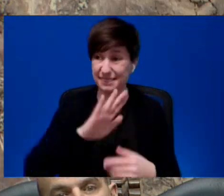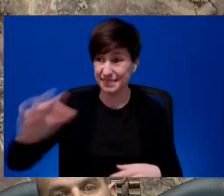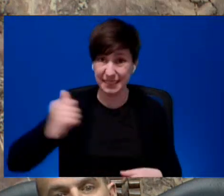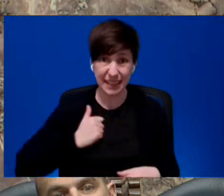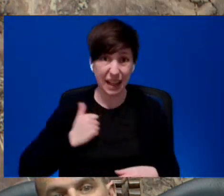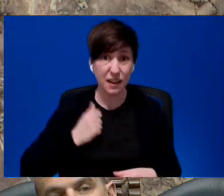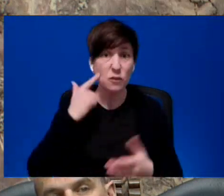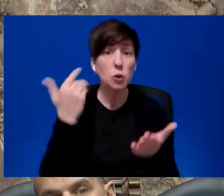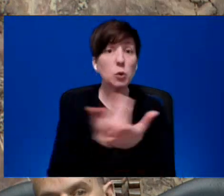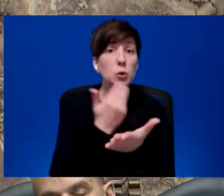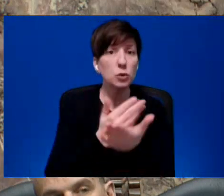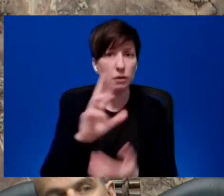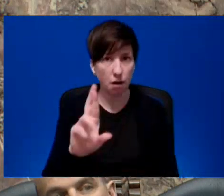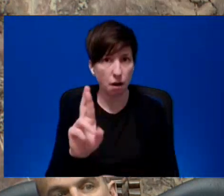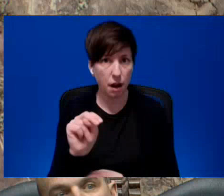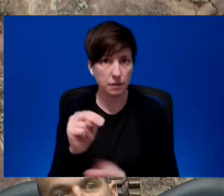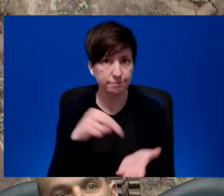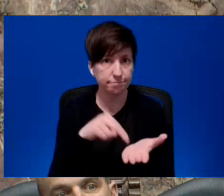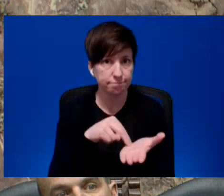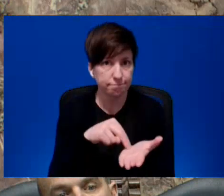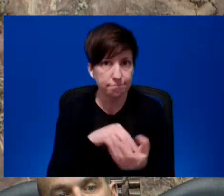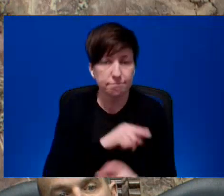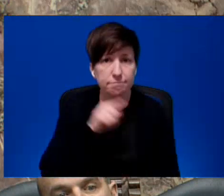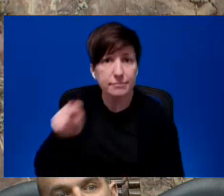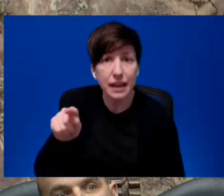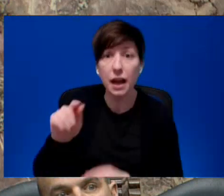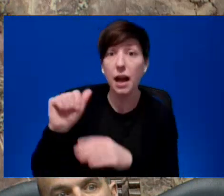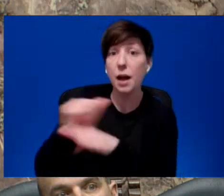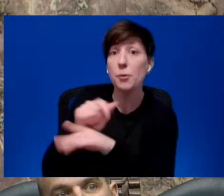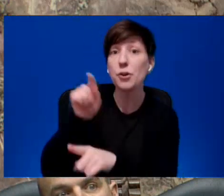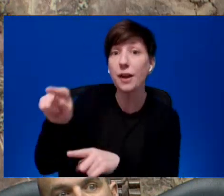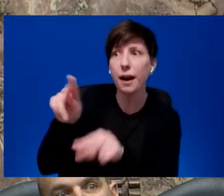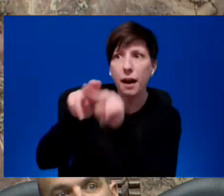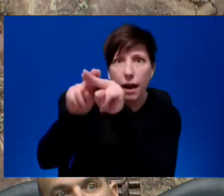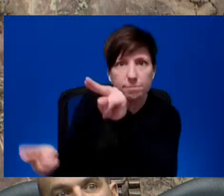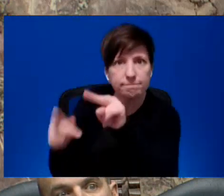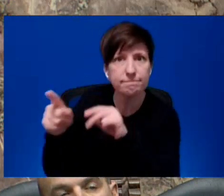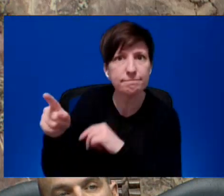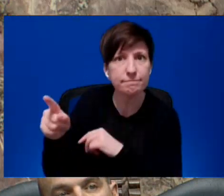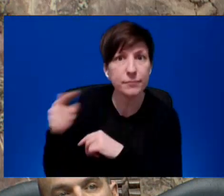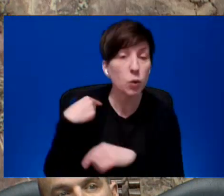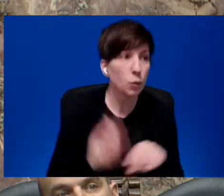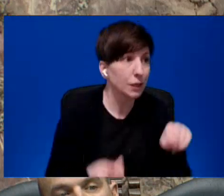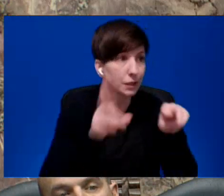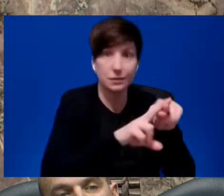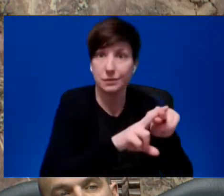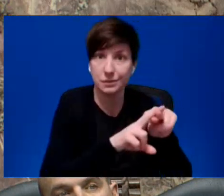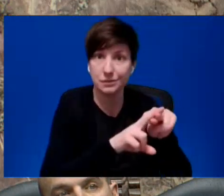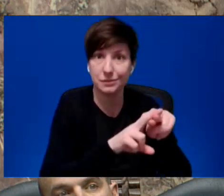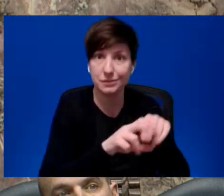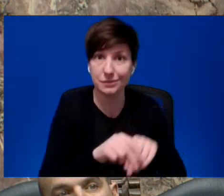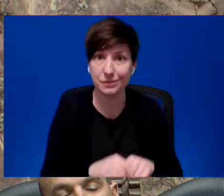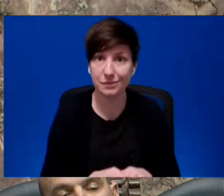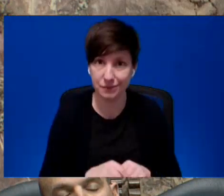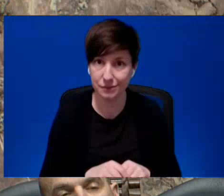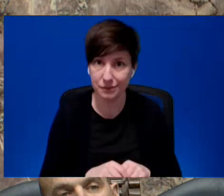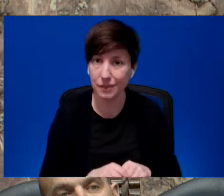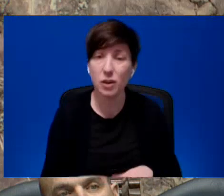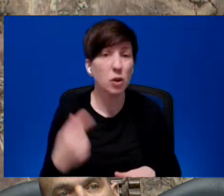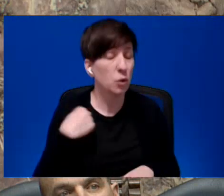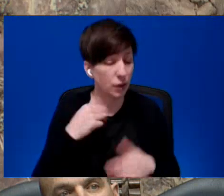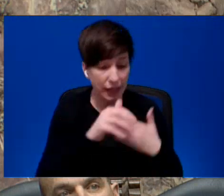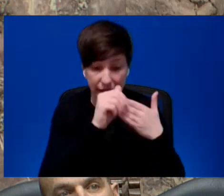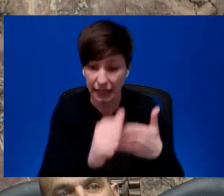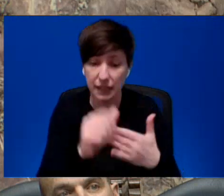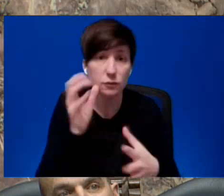including Alberta, in the most recent year, lost registered nurses, Honourable Speaker. We're leading the country in hiring nurse